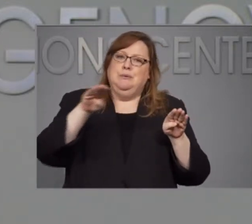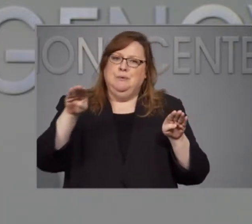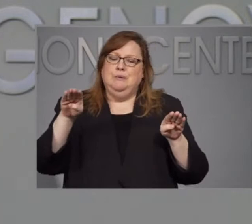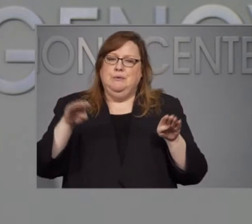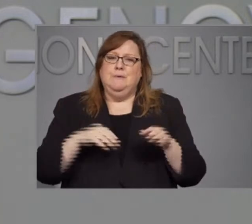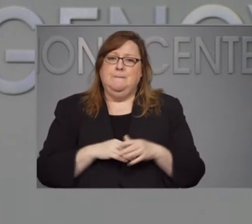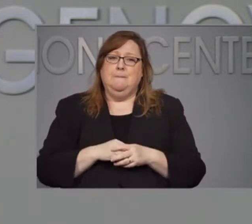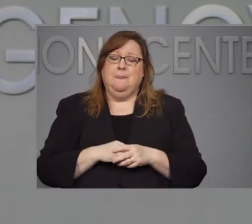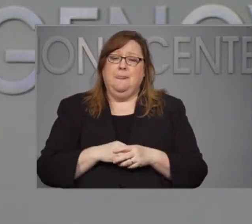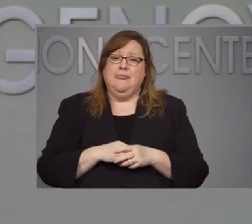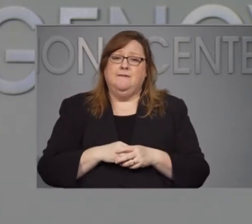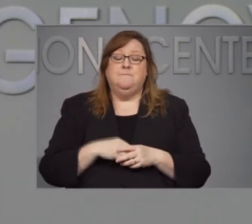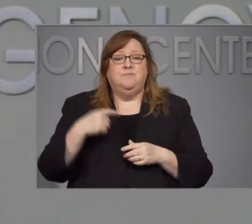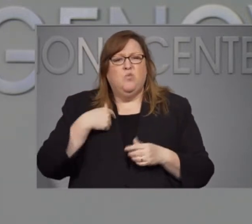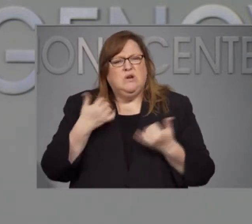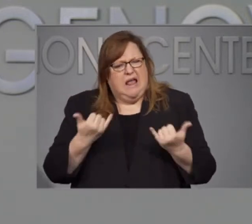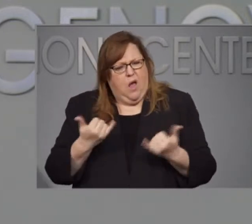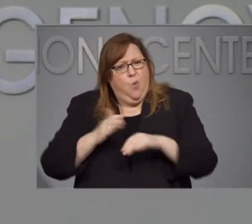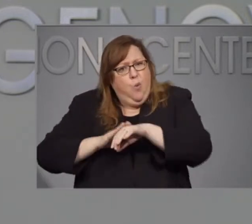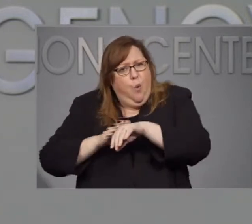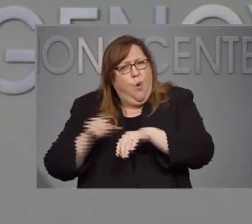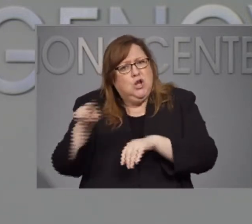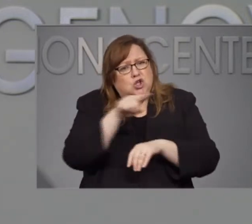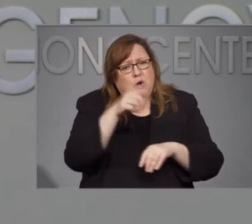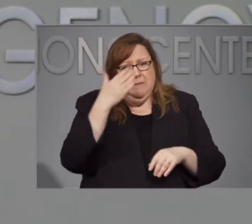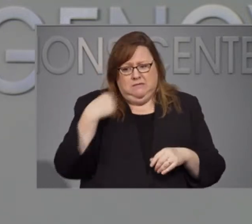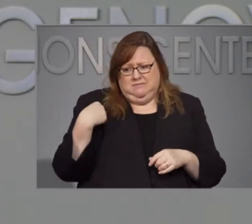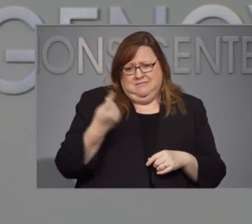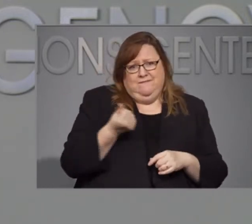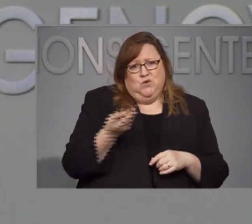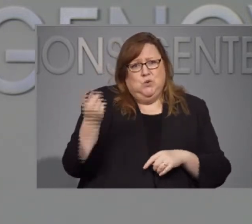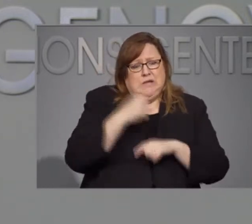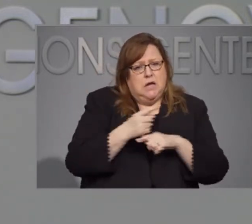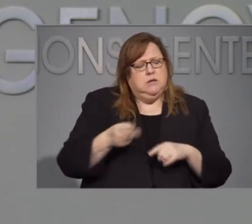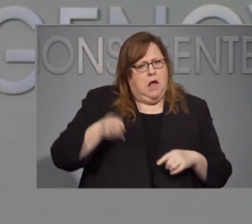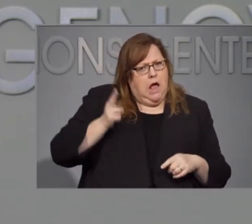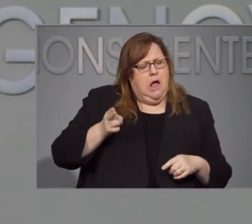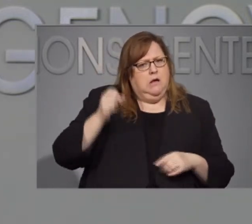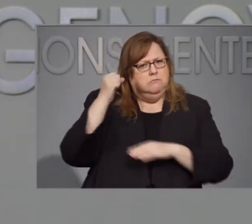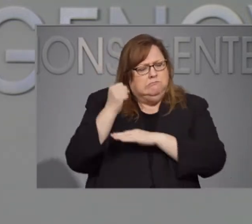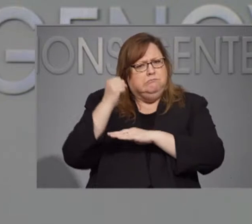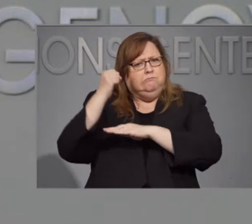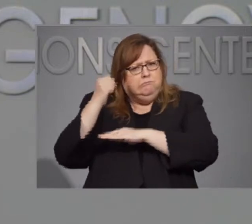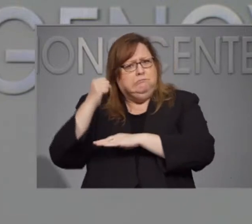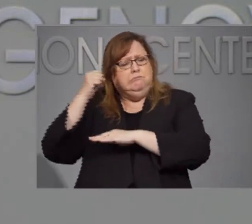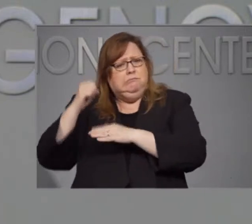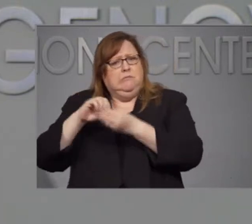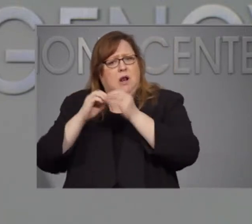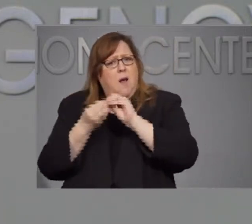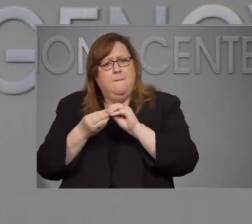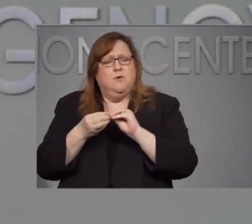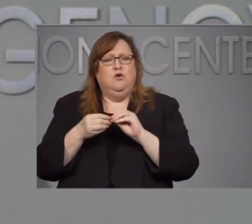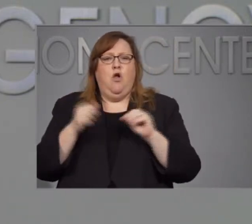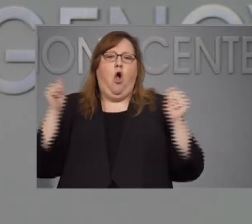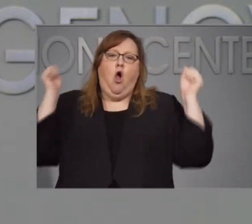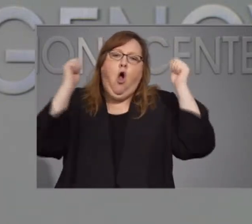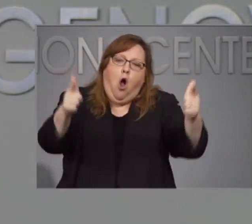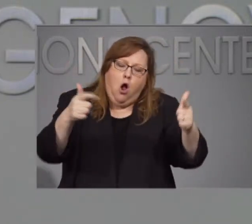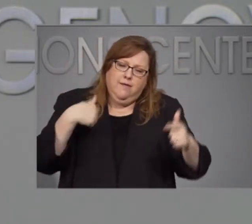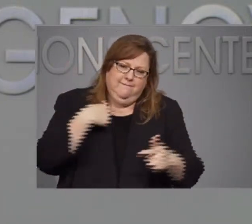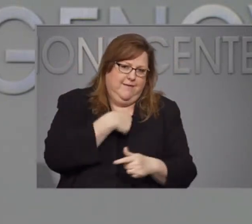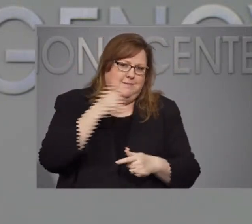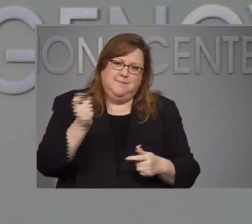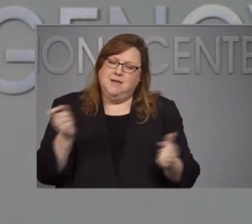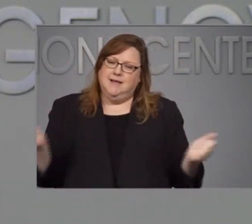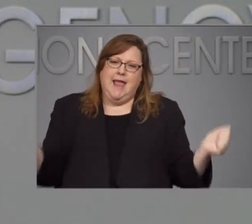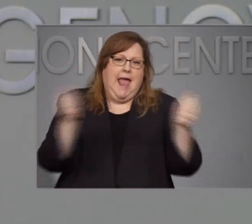these early warnings with you today about the trends that we're seeing. And if we can take an all hands on deck approach, it can't just be from state government, it